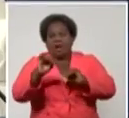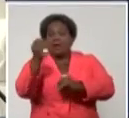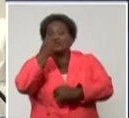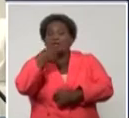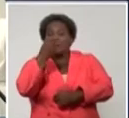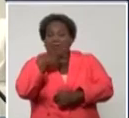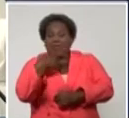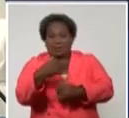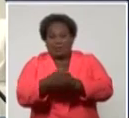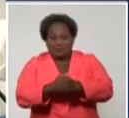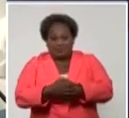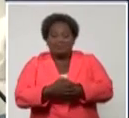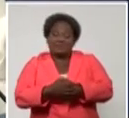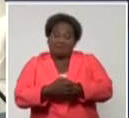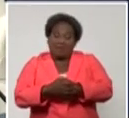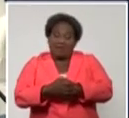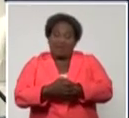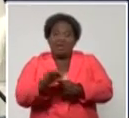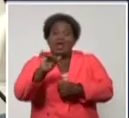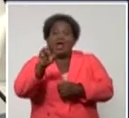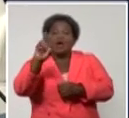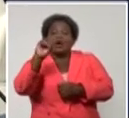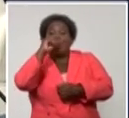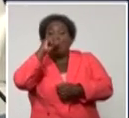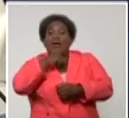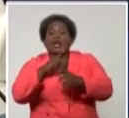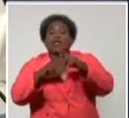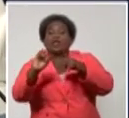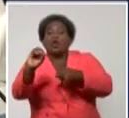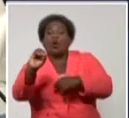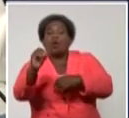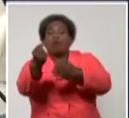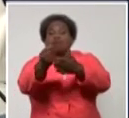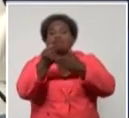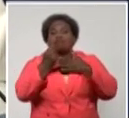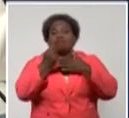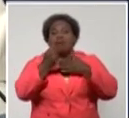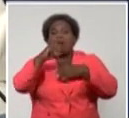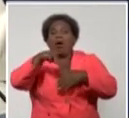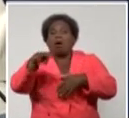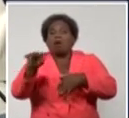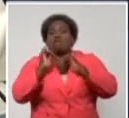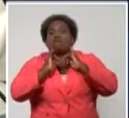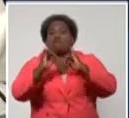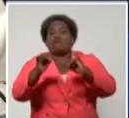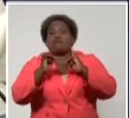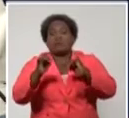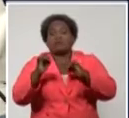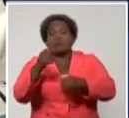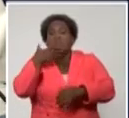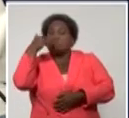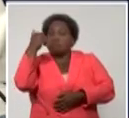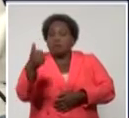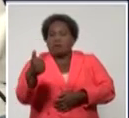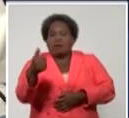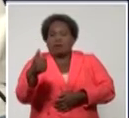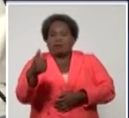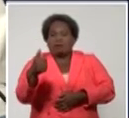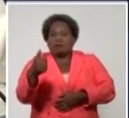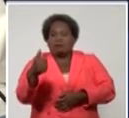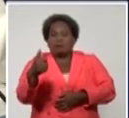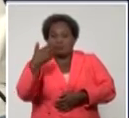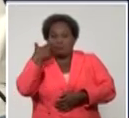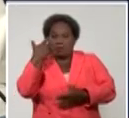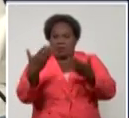I also want to talk a little bit about treatments. The issue of treatment is interesting given the current global situation. We've been hearing a lot